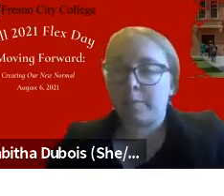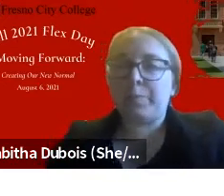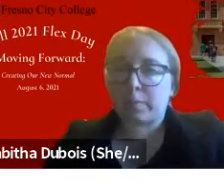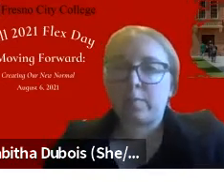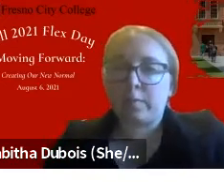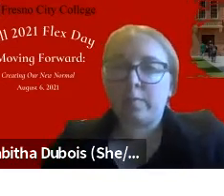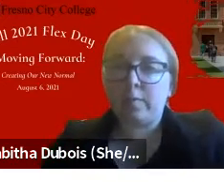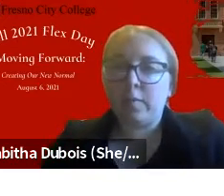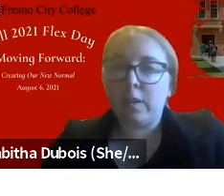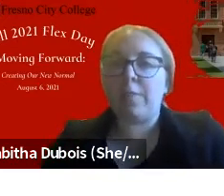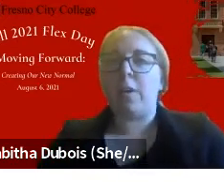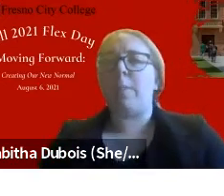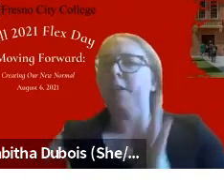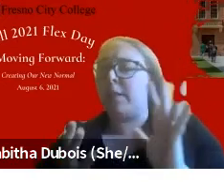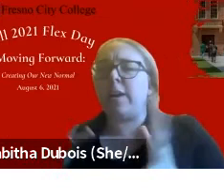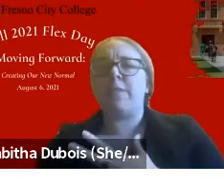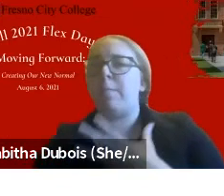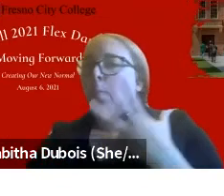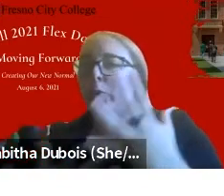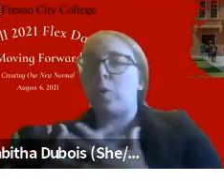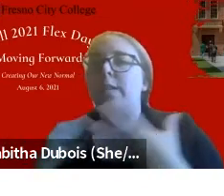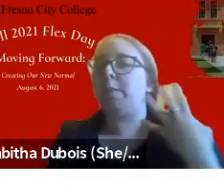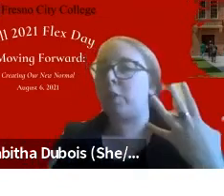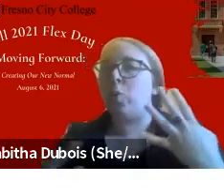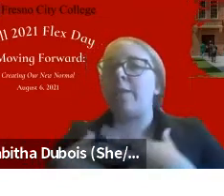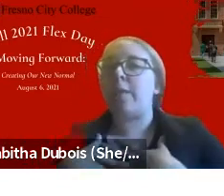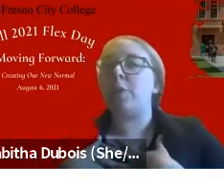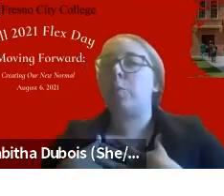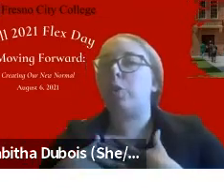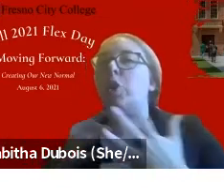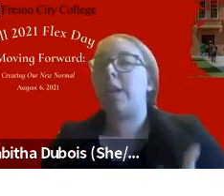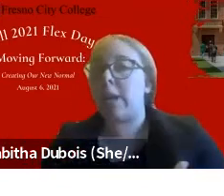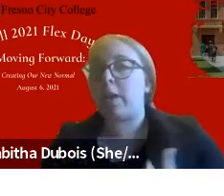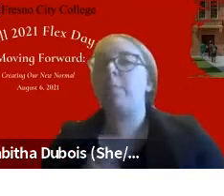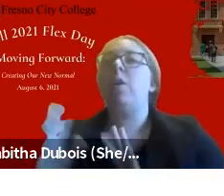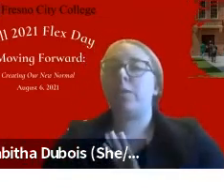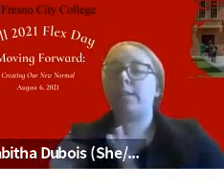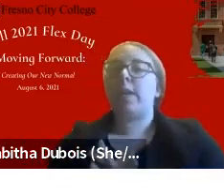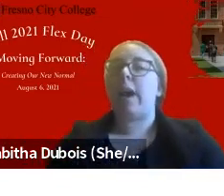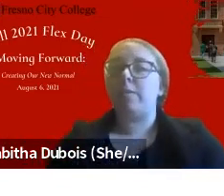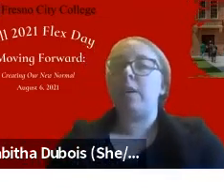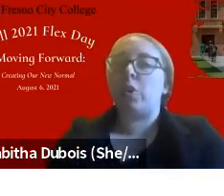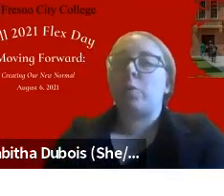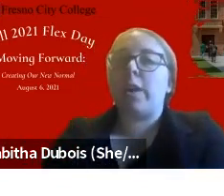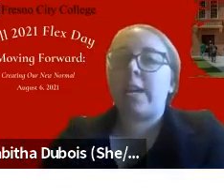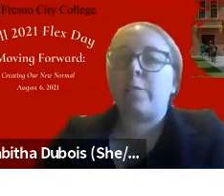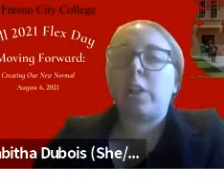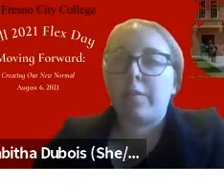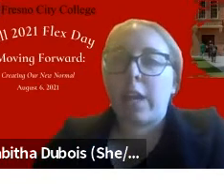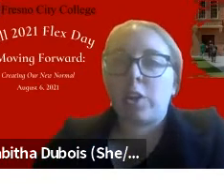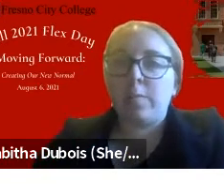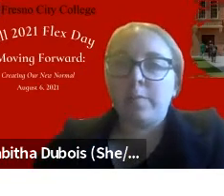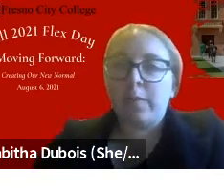needed. If they specified if they mumbled or said something too quiet that the interpreter couldn't hear them or things like that, the interpreter can